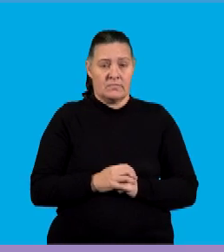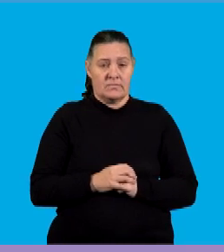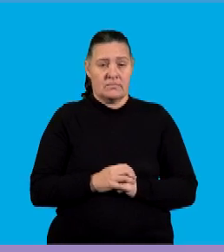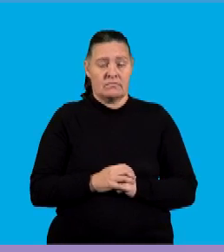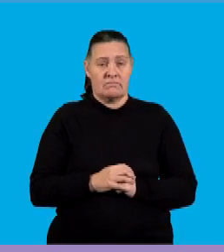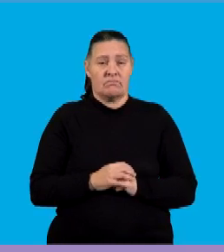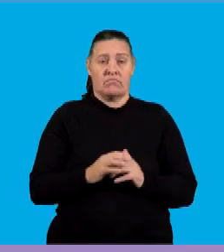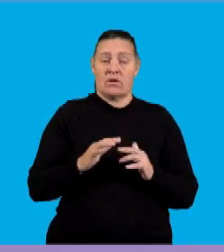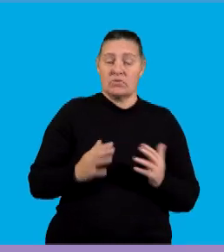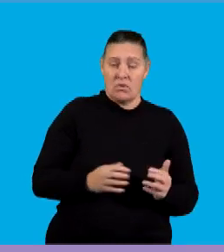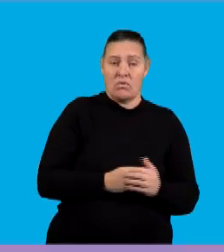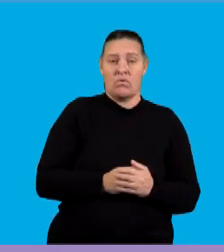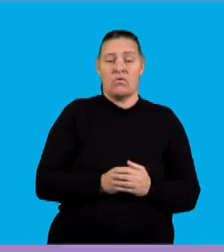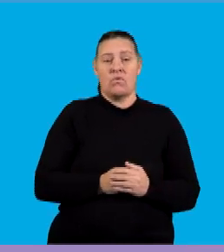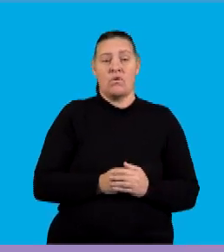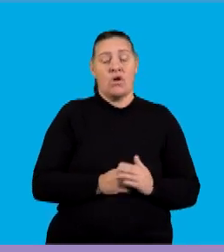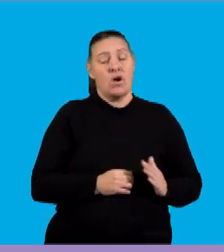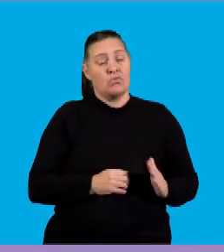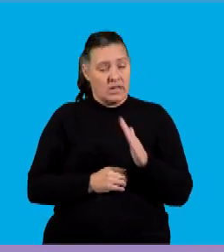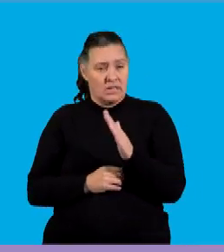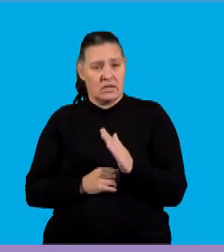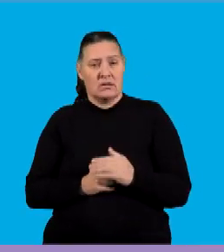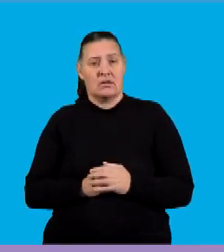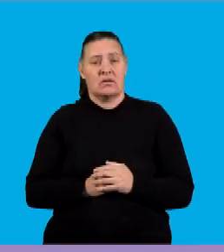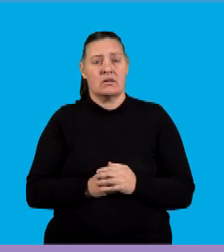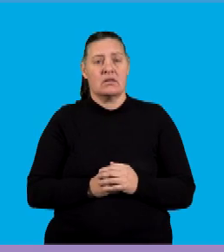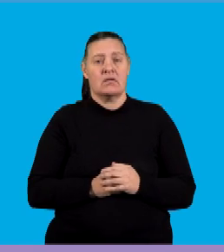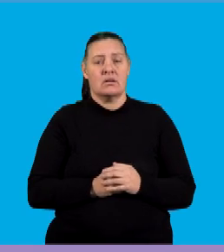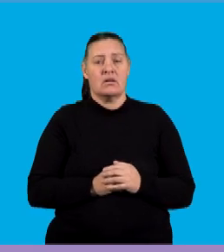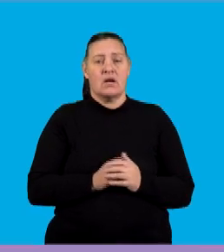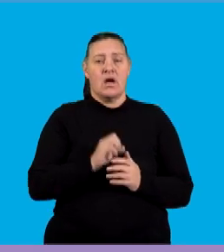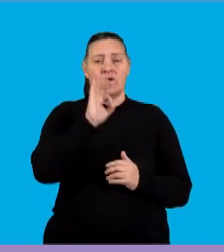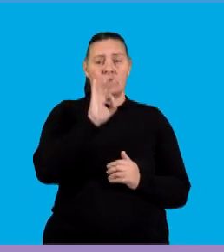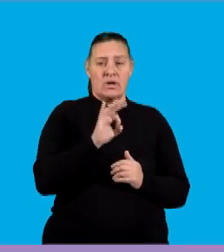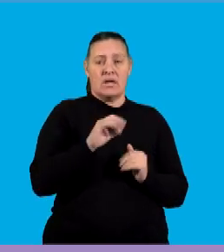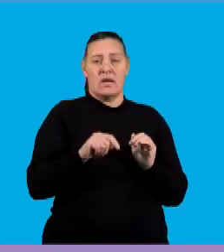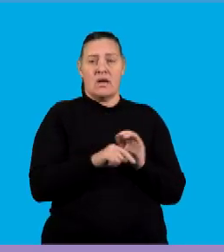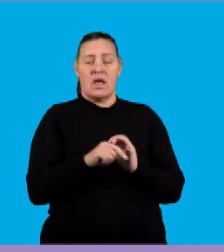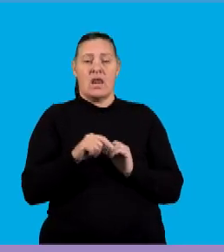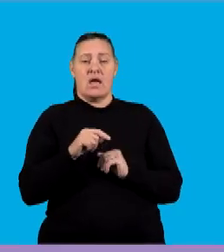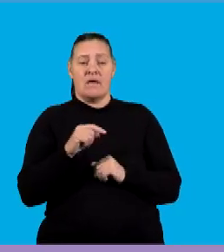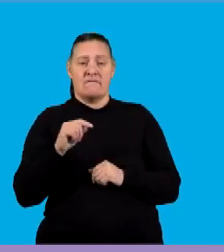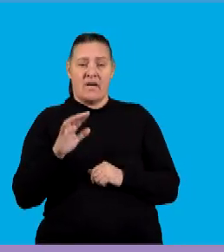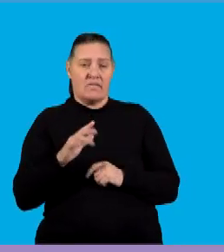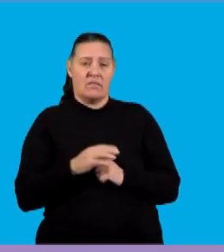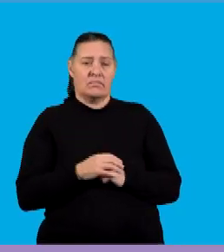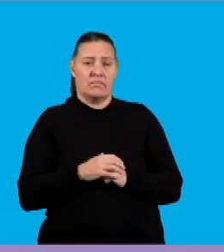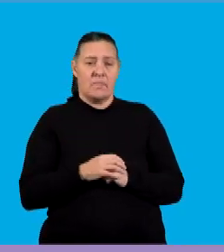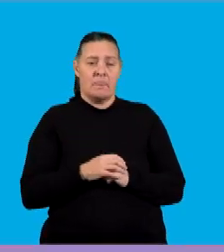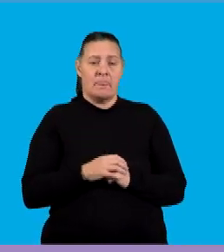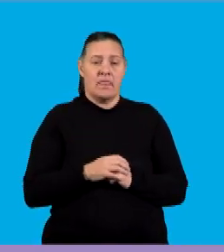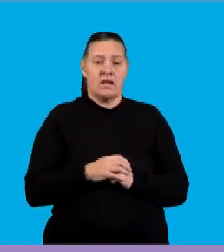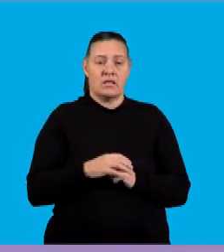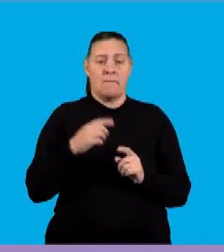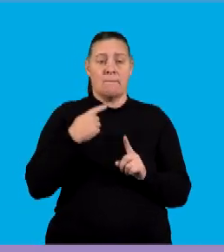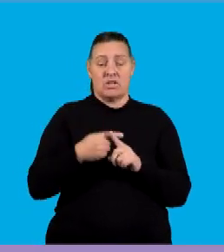So our gradient is going to be, what is 3 minus a -5? That is going to be a positive 8. And then what